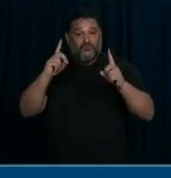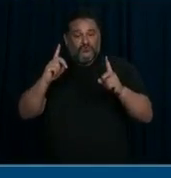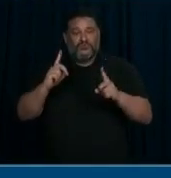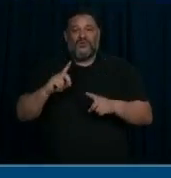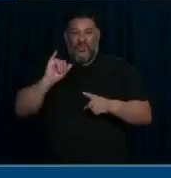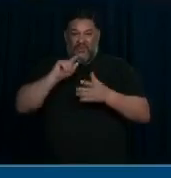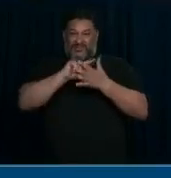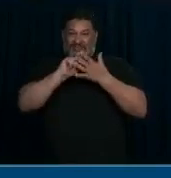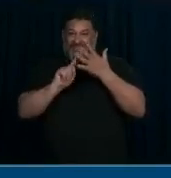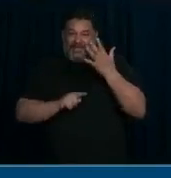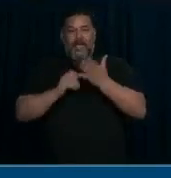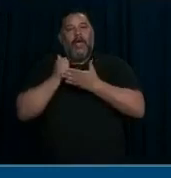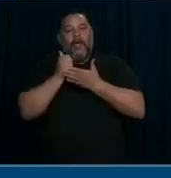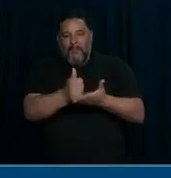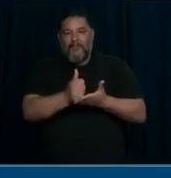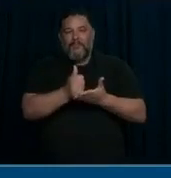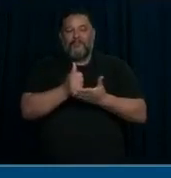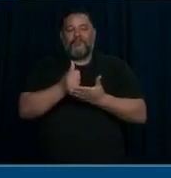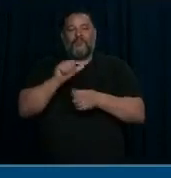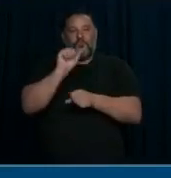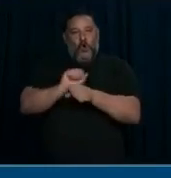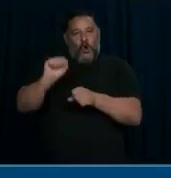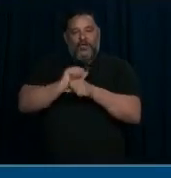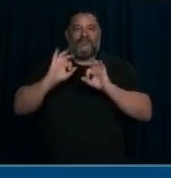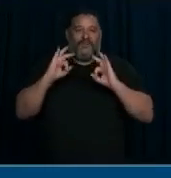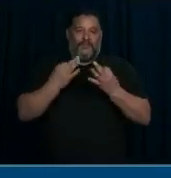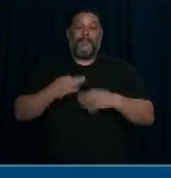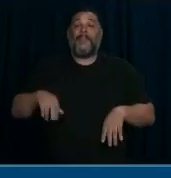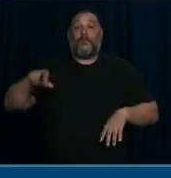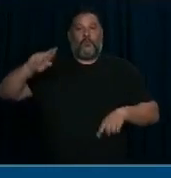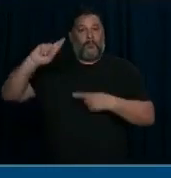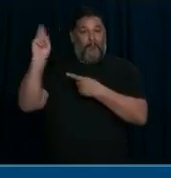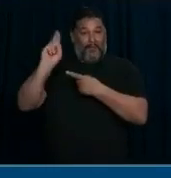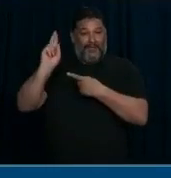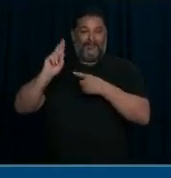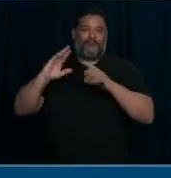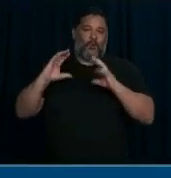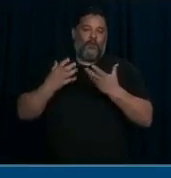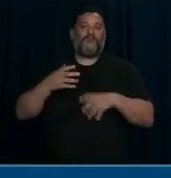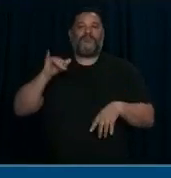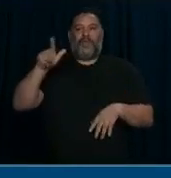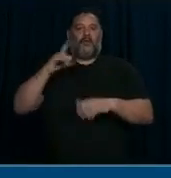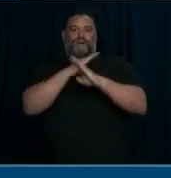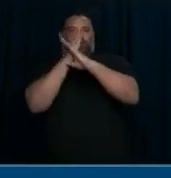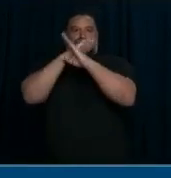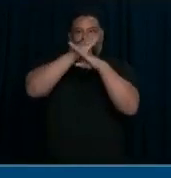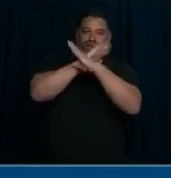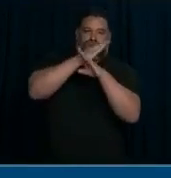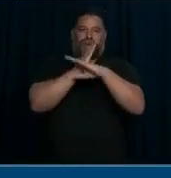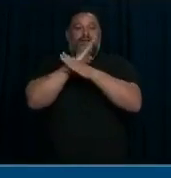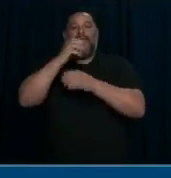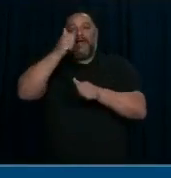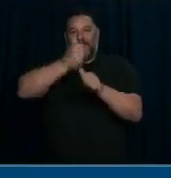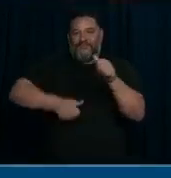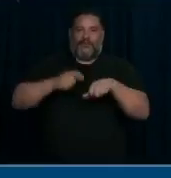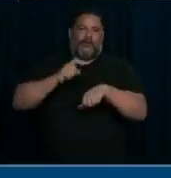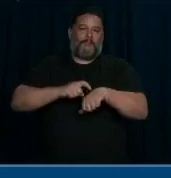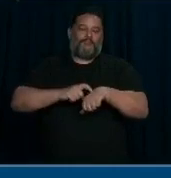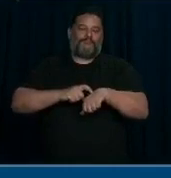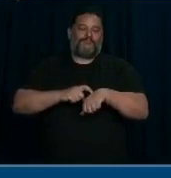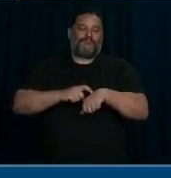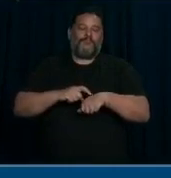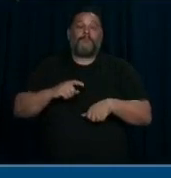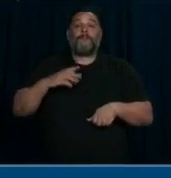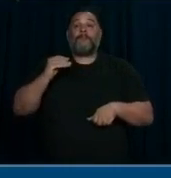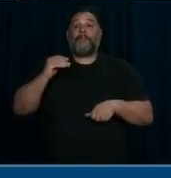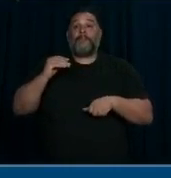things help working families, and it's the Republican Party that roadblocks that every single time. And